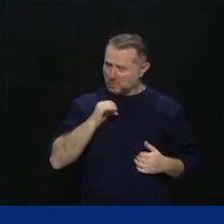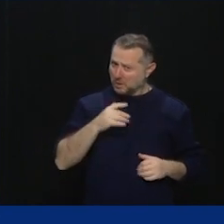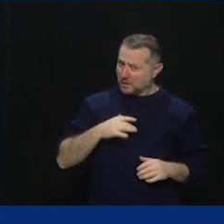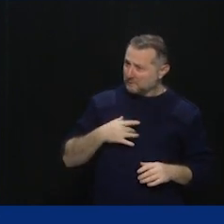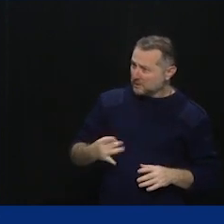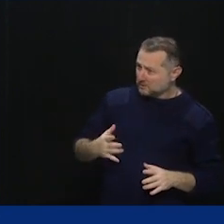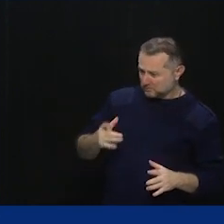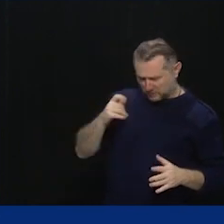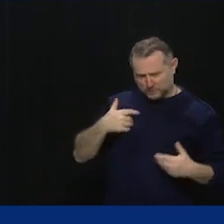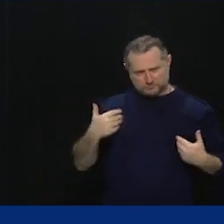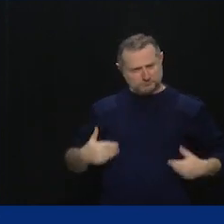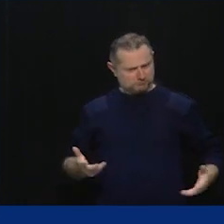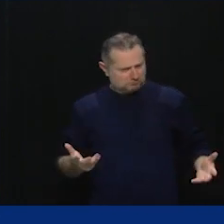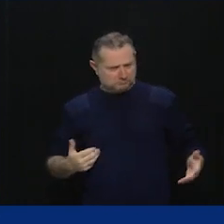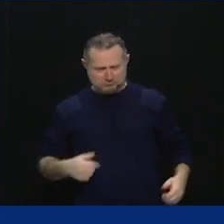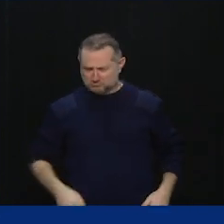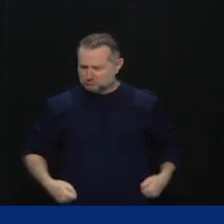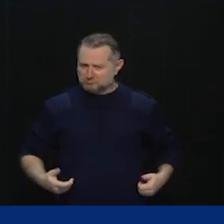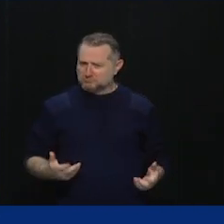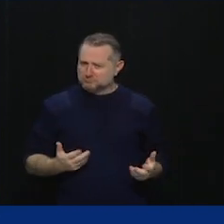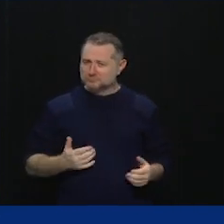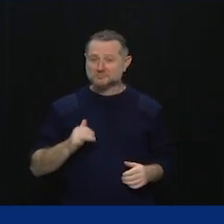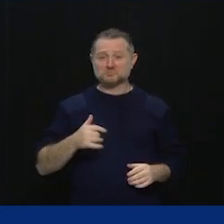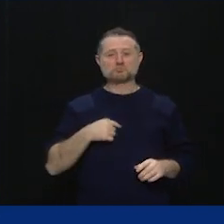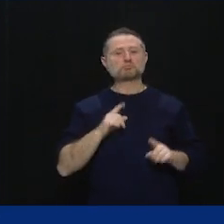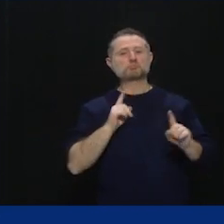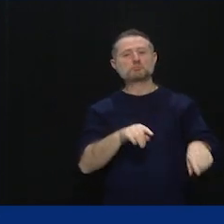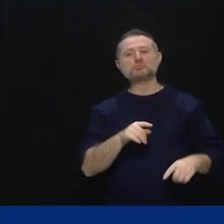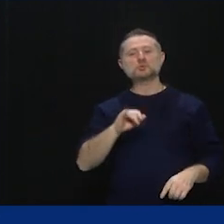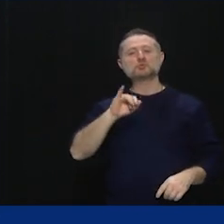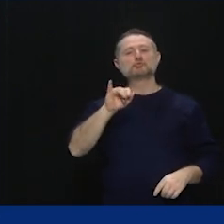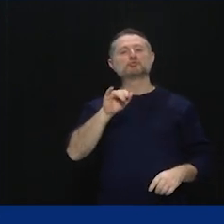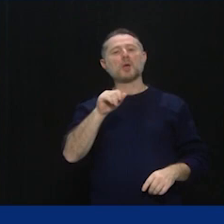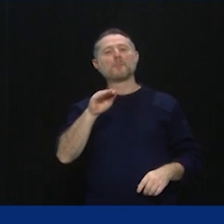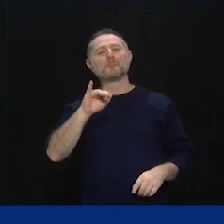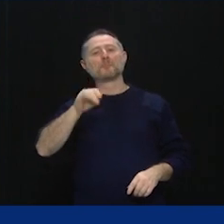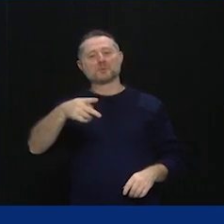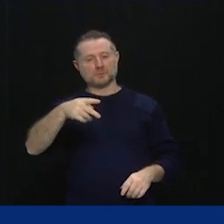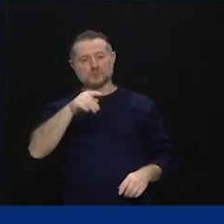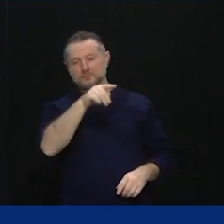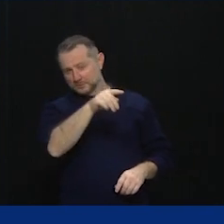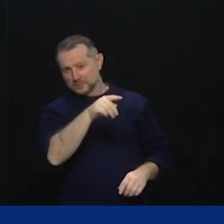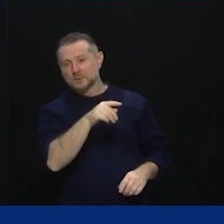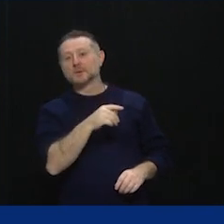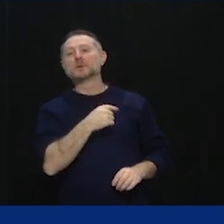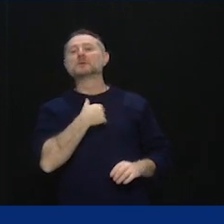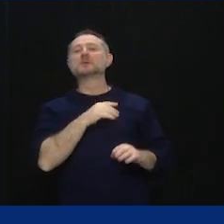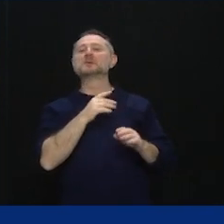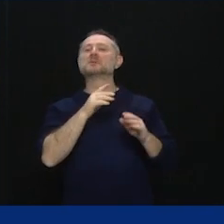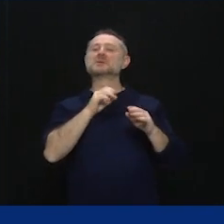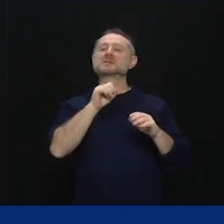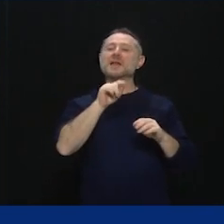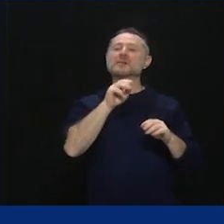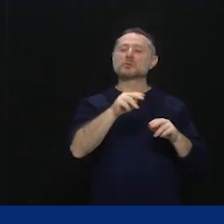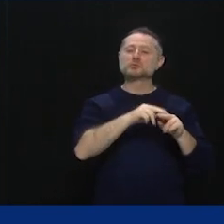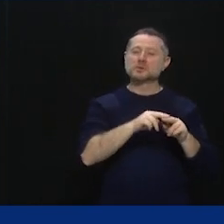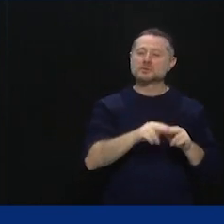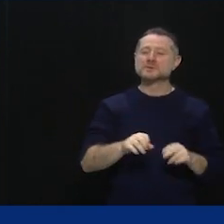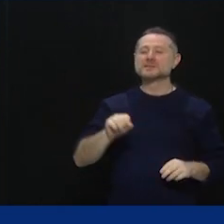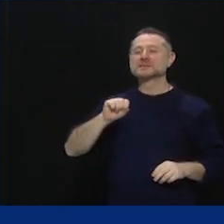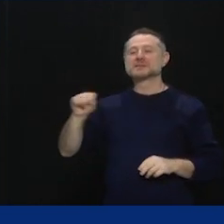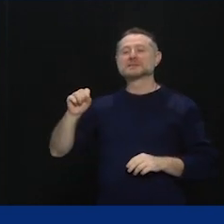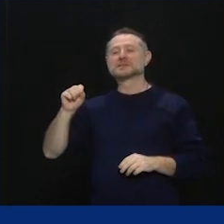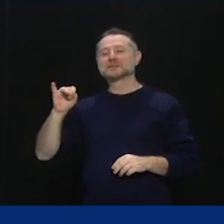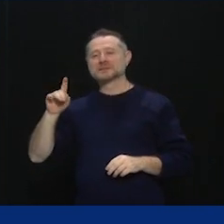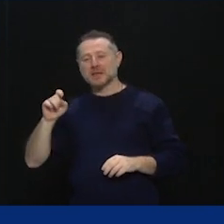successfully. It was very successful. We went to Jamaica Station, East Side Access, show up at Grand Central Station, and the experience 1 year from now